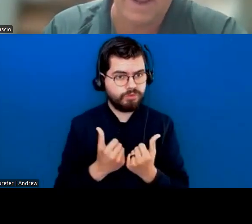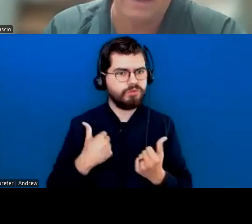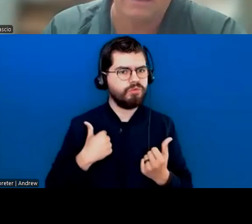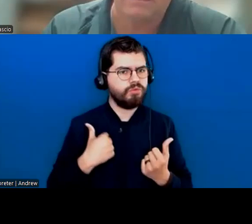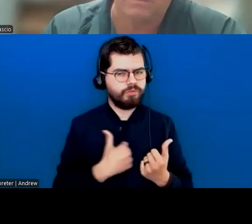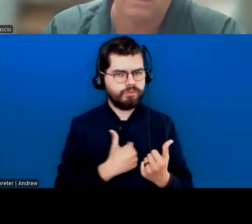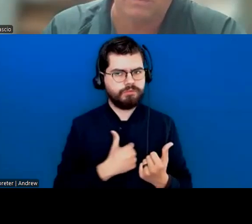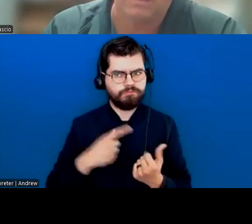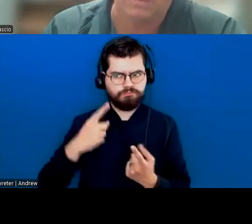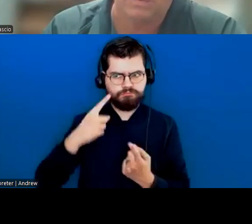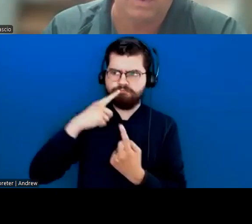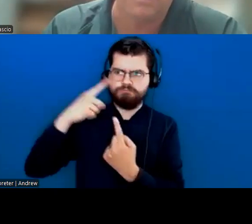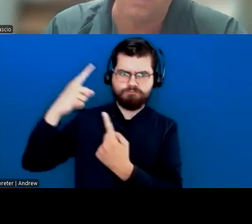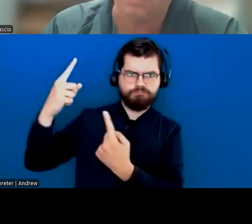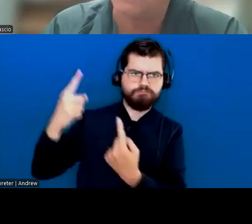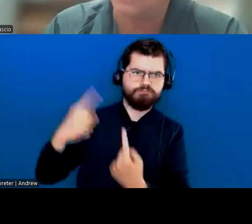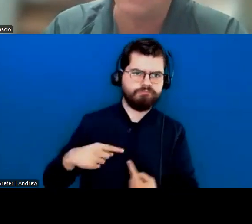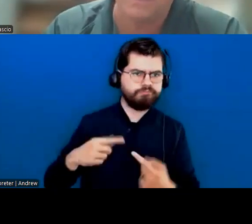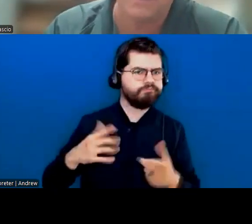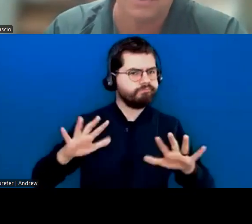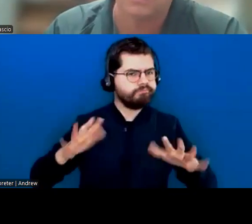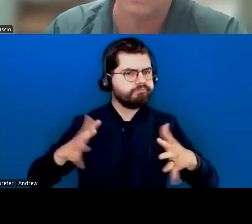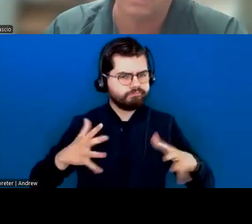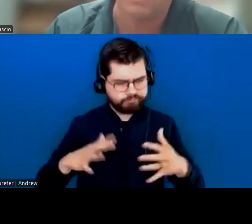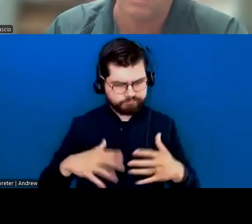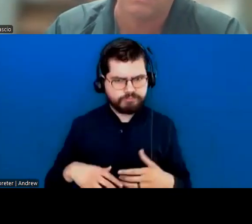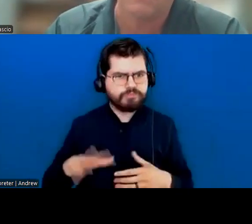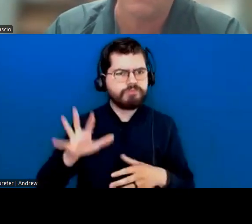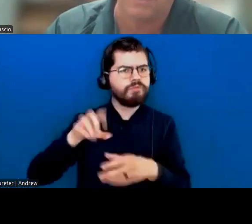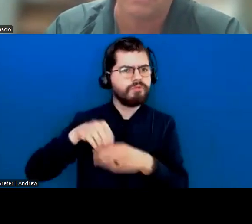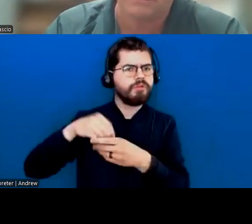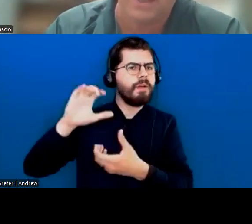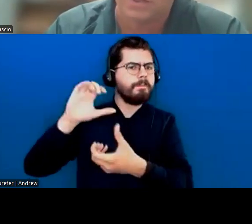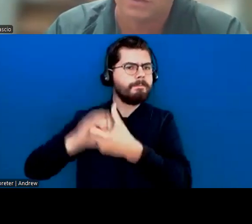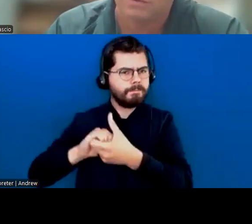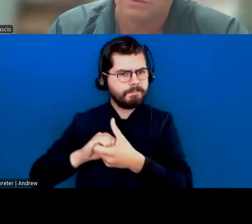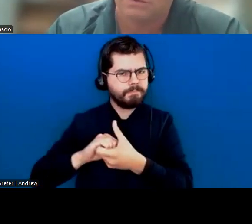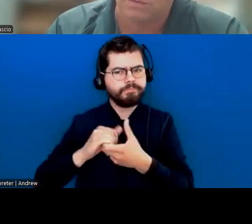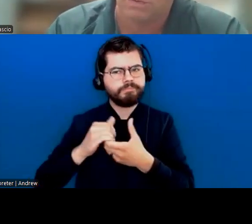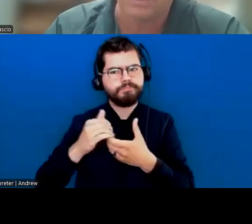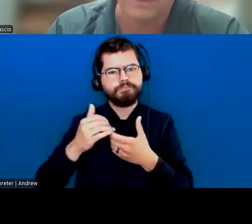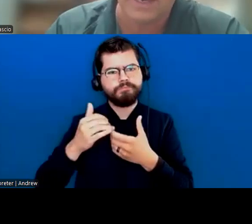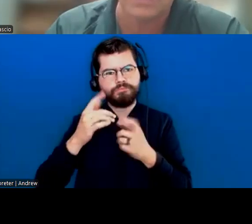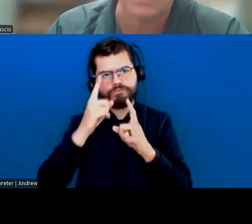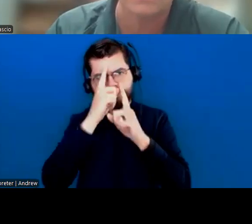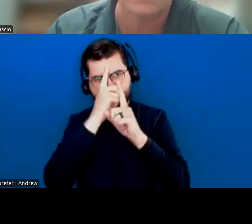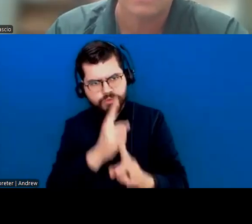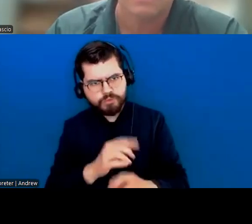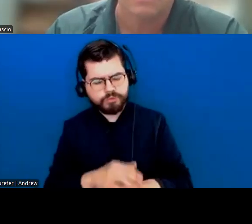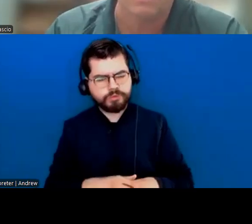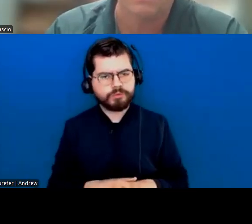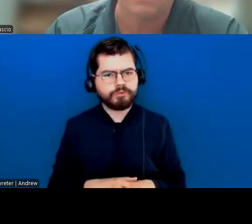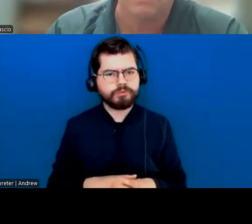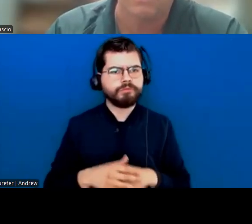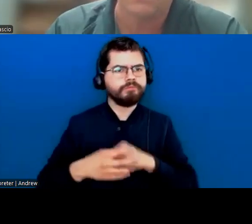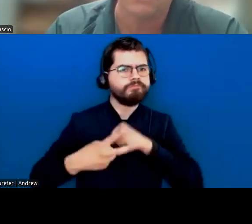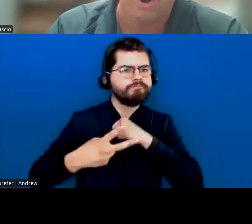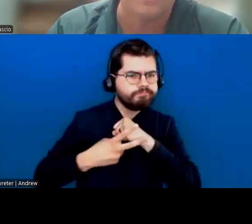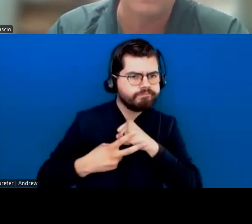mandated, right? We're part of joint ventures, we're part of conservation organizations